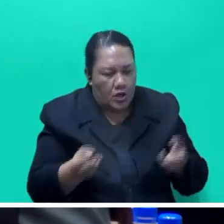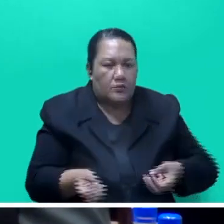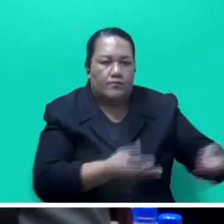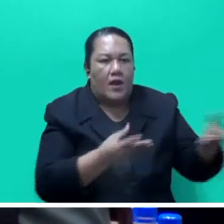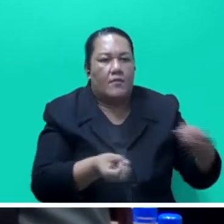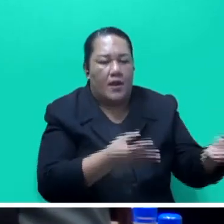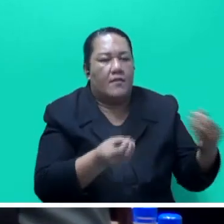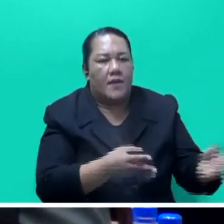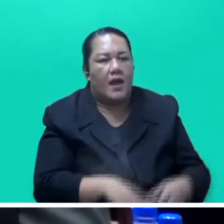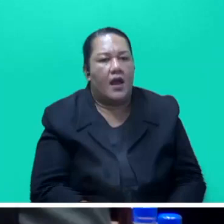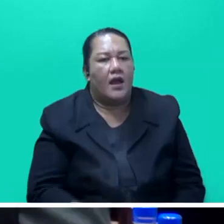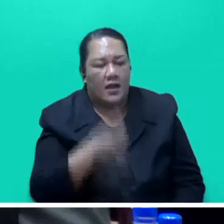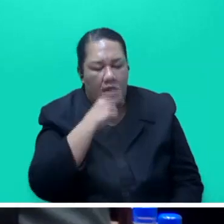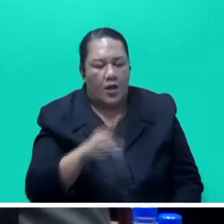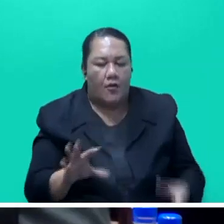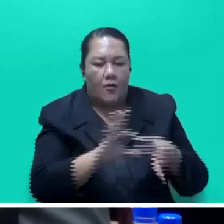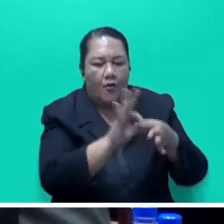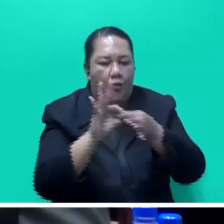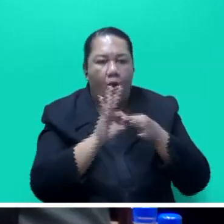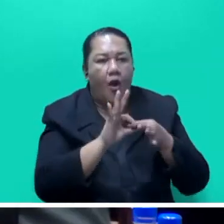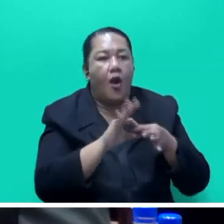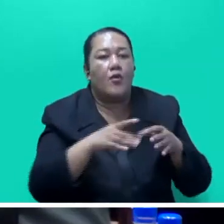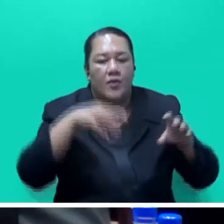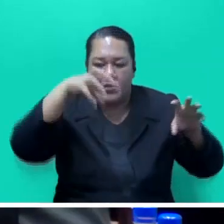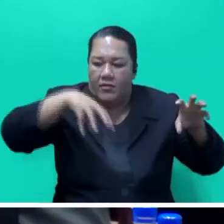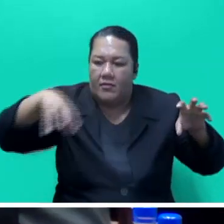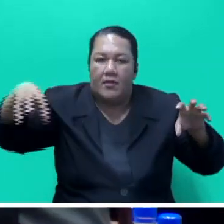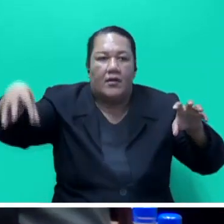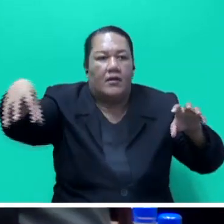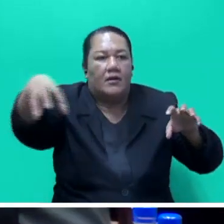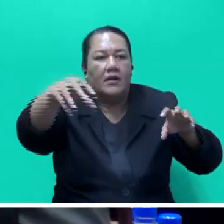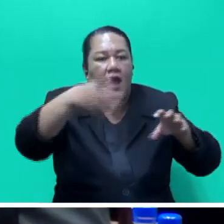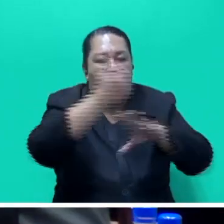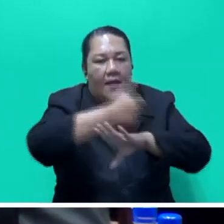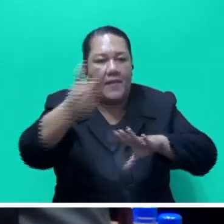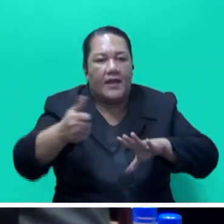can work with all government departments, entities and bodies, and make sure that